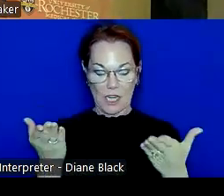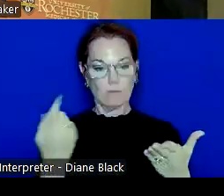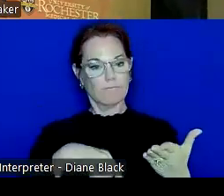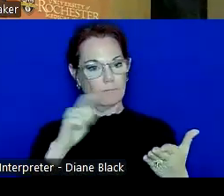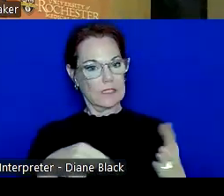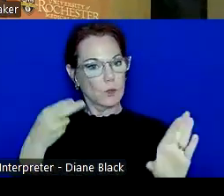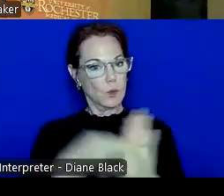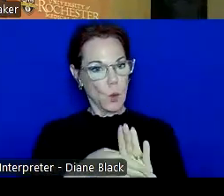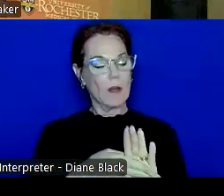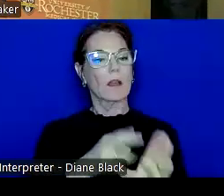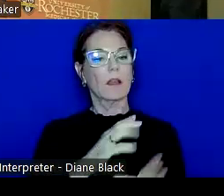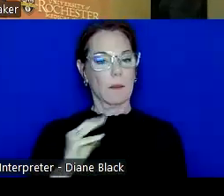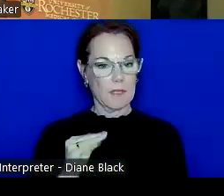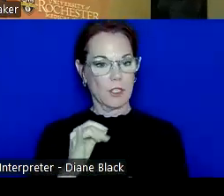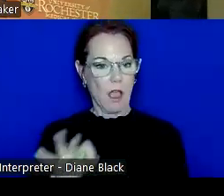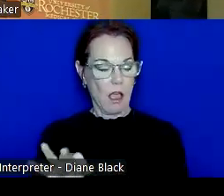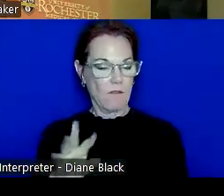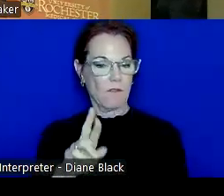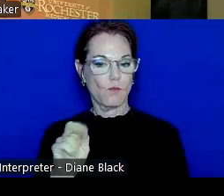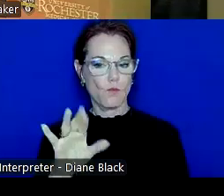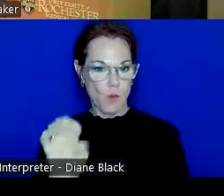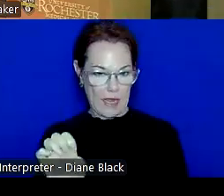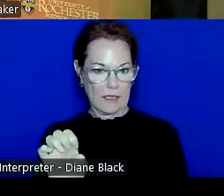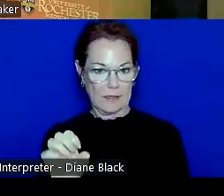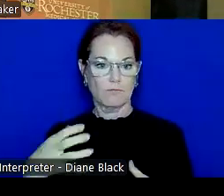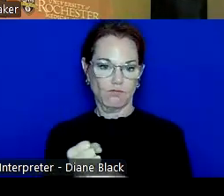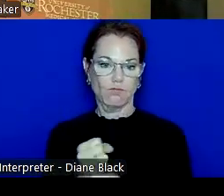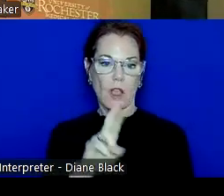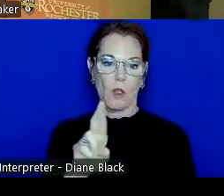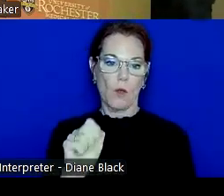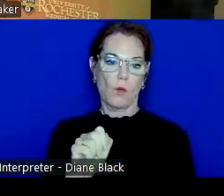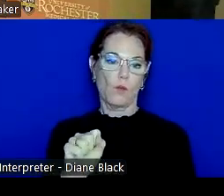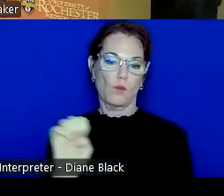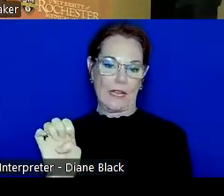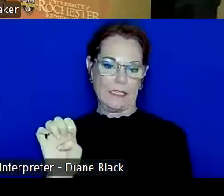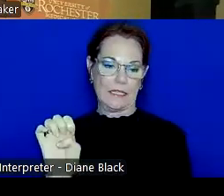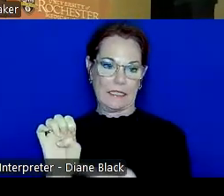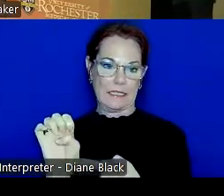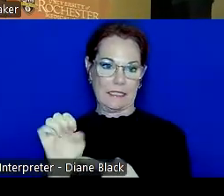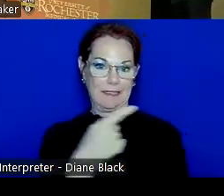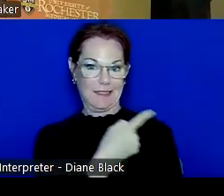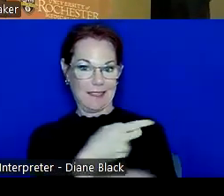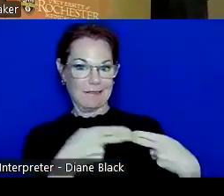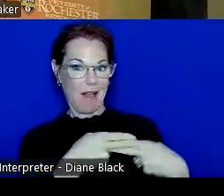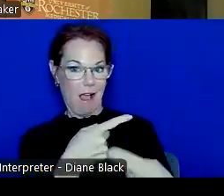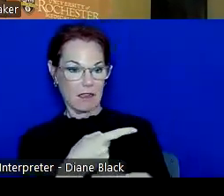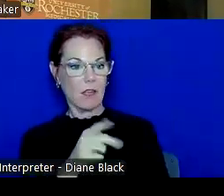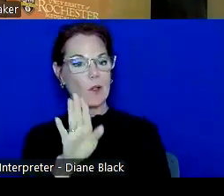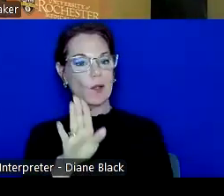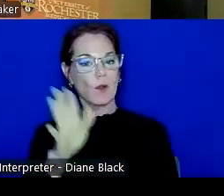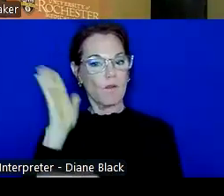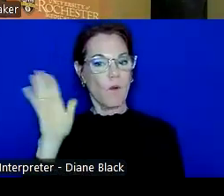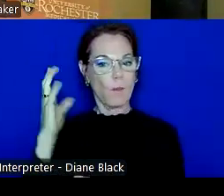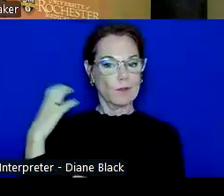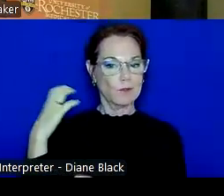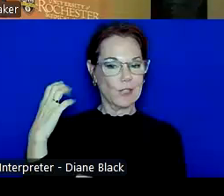on Race and Structural Equity, or RAISE. And that right here is something that your former chair,